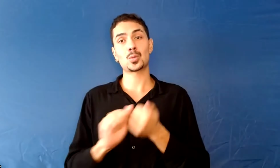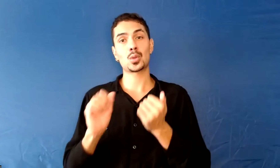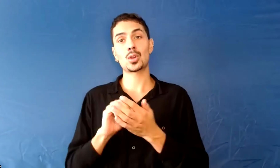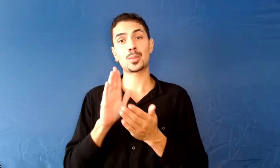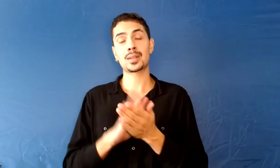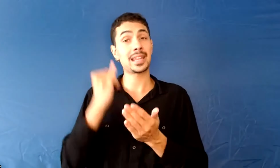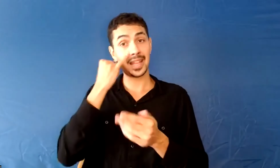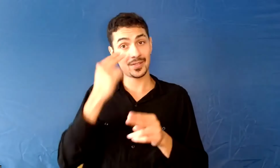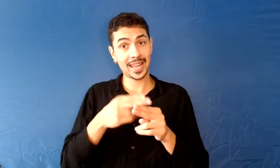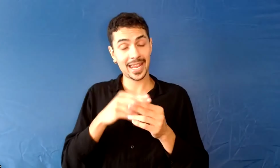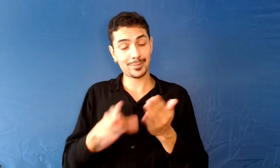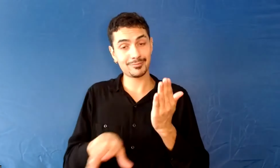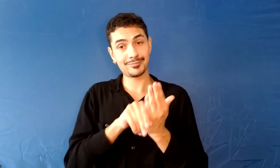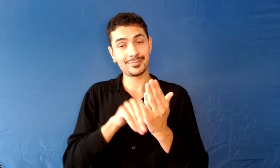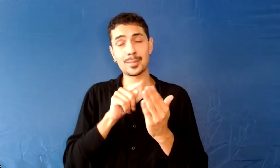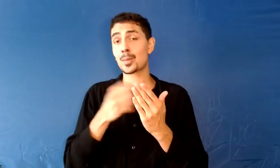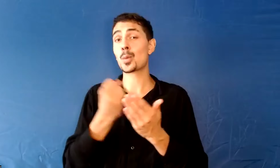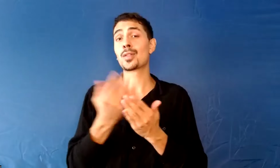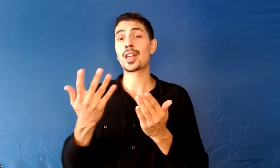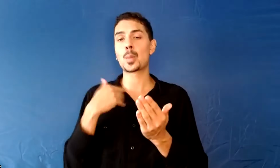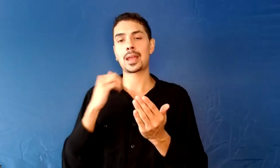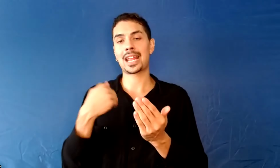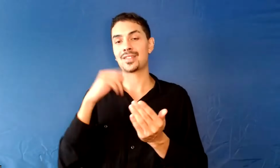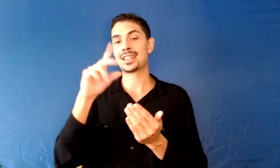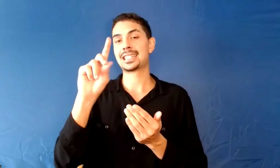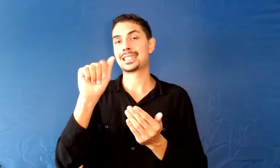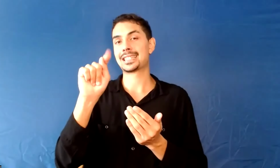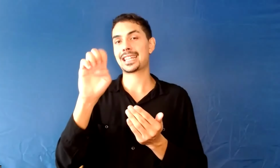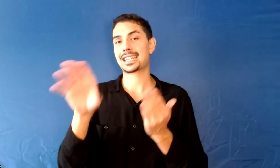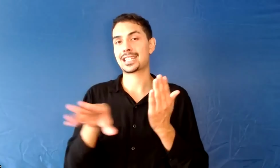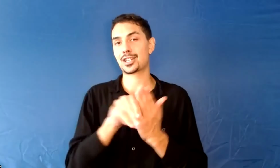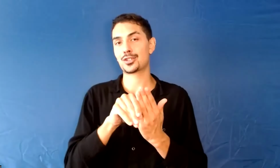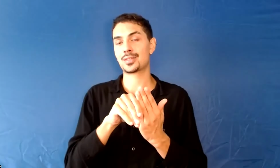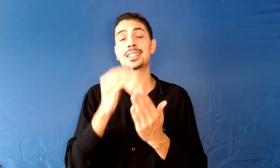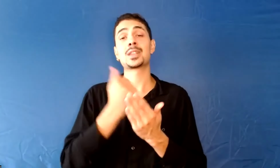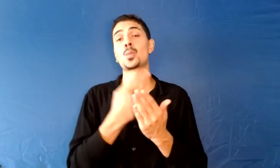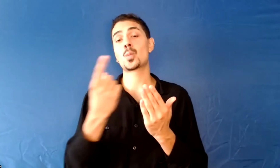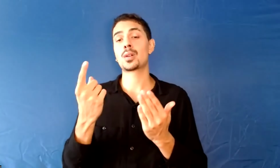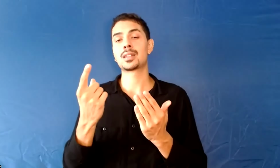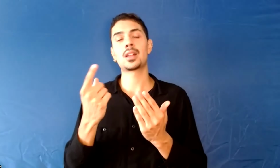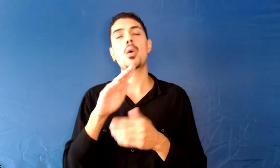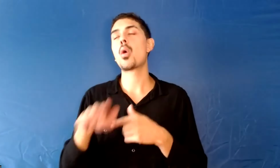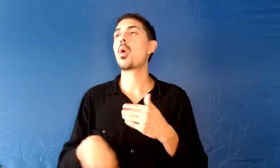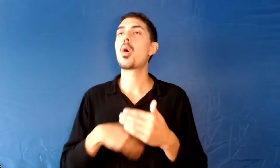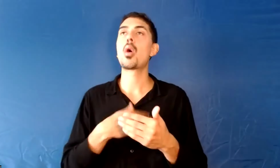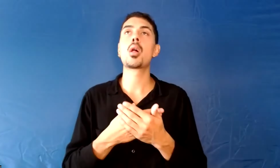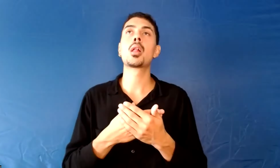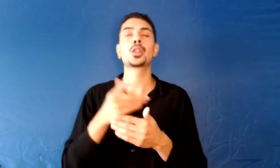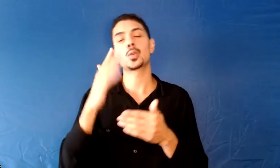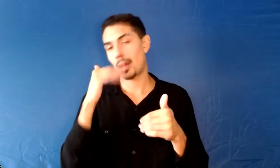a name attached, but without, we could have a date attached. Where if someone wants to search, it's all about, how it